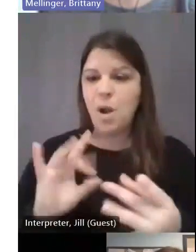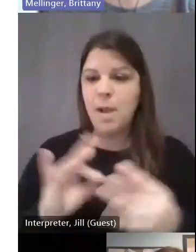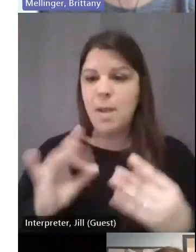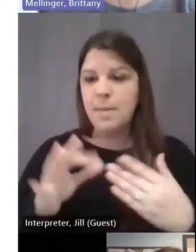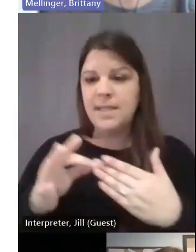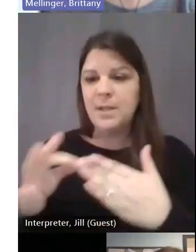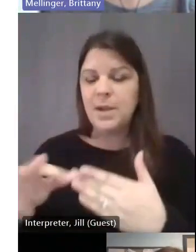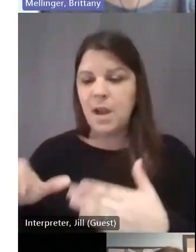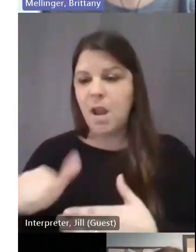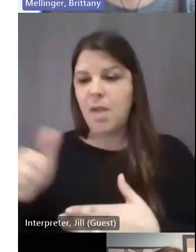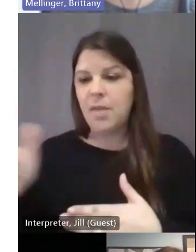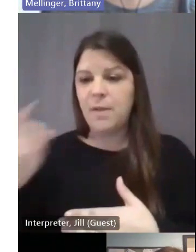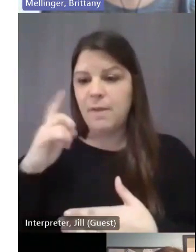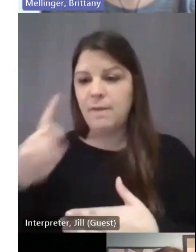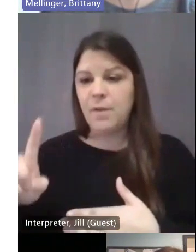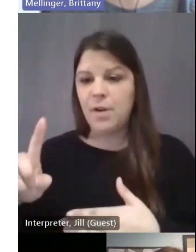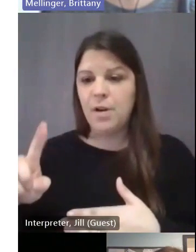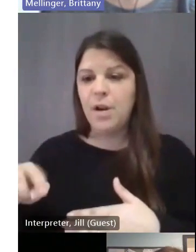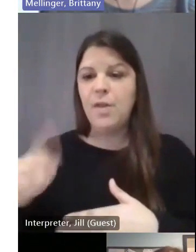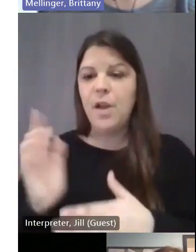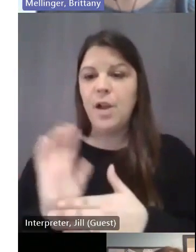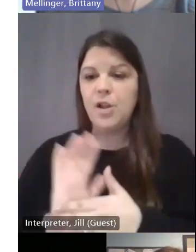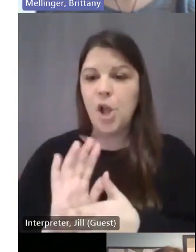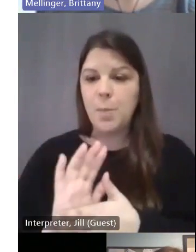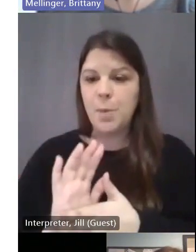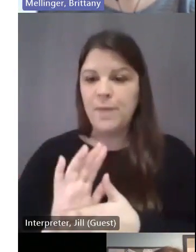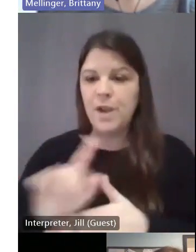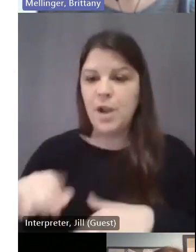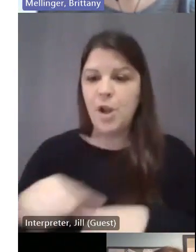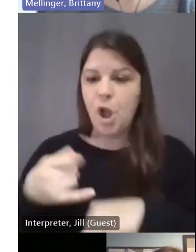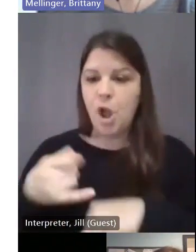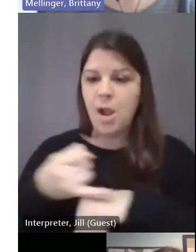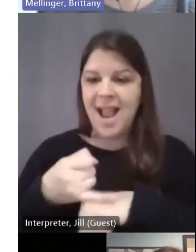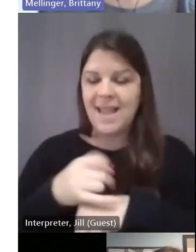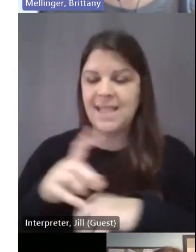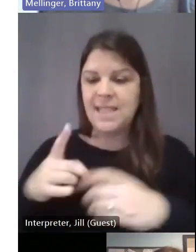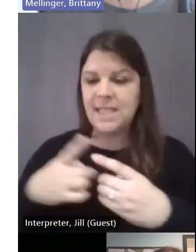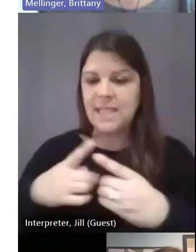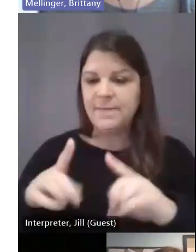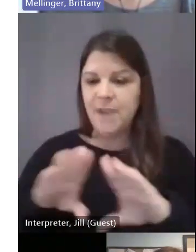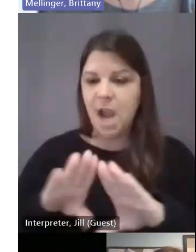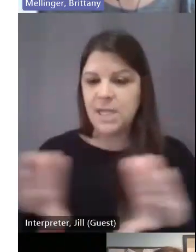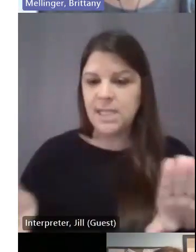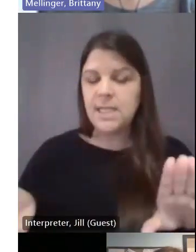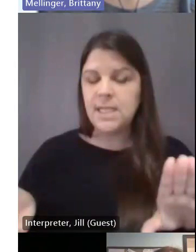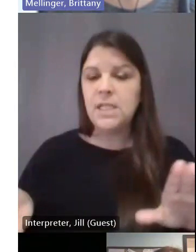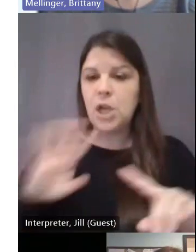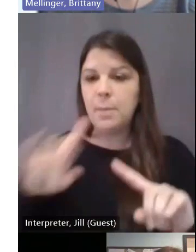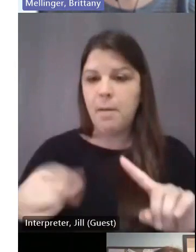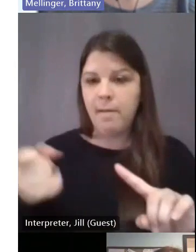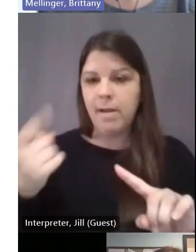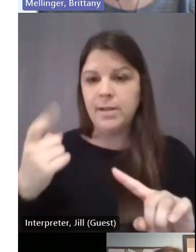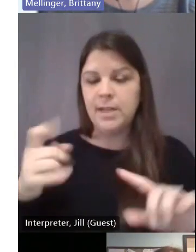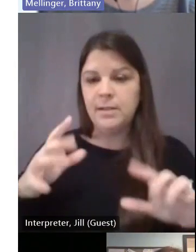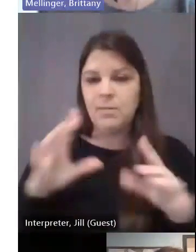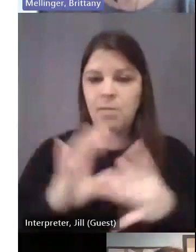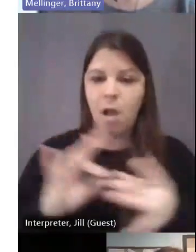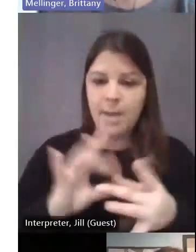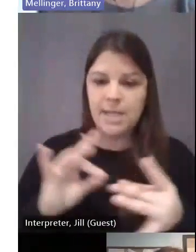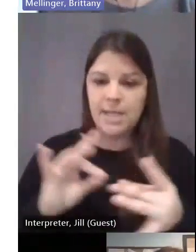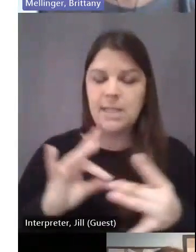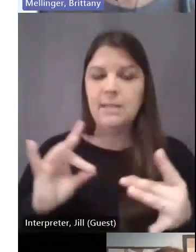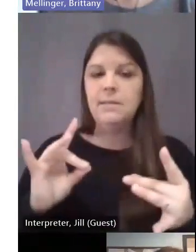other practices in the documentary Long Island Divided. That's an excellent resource for understanding some of the comments and